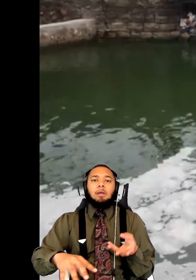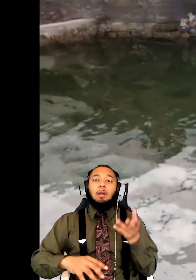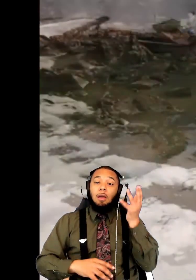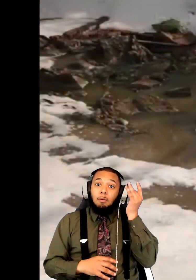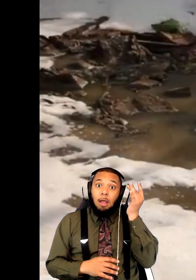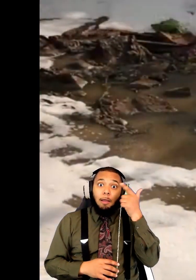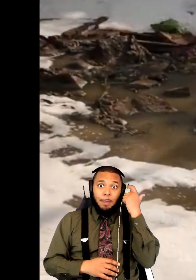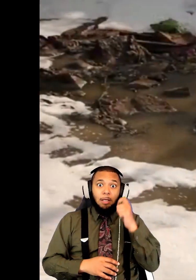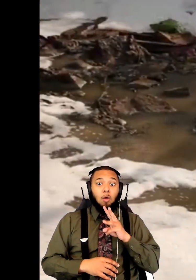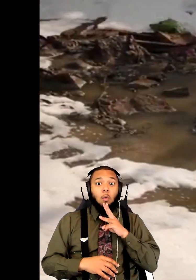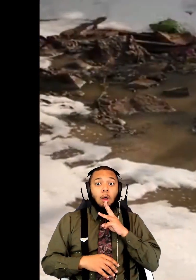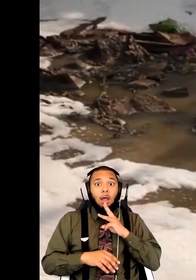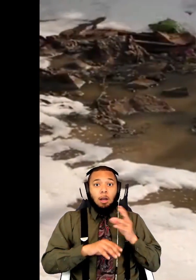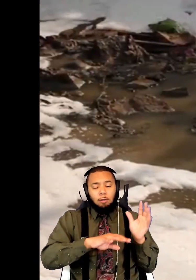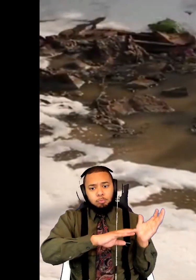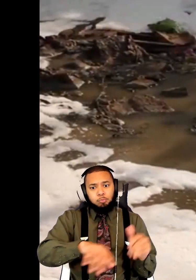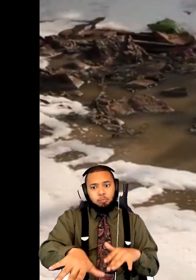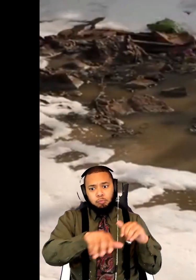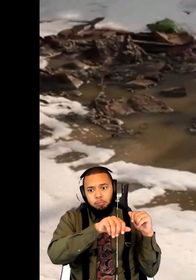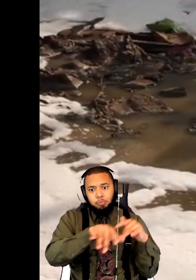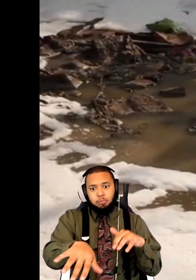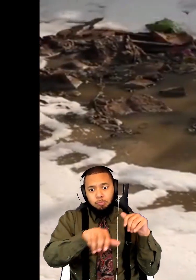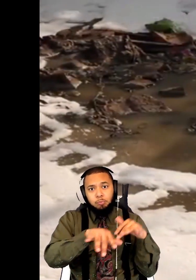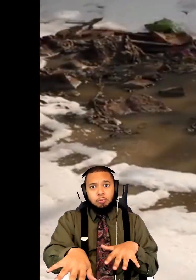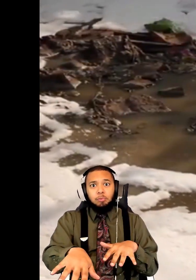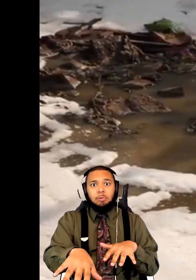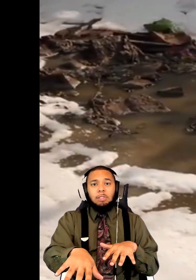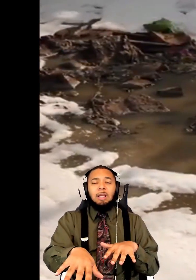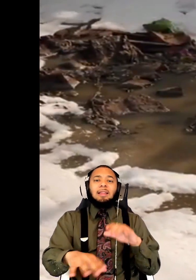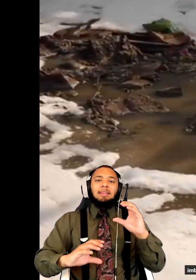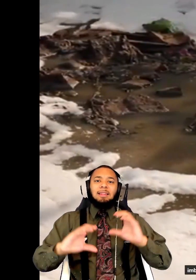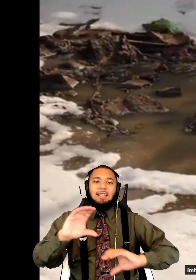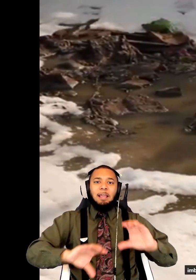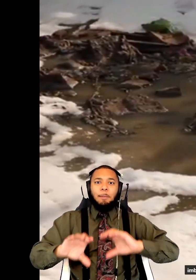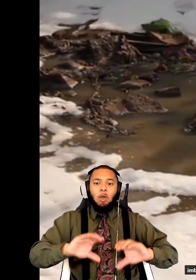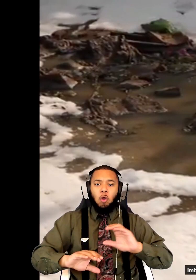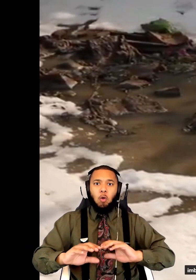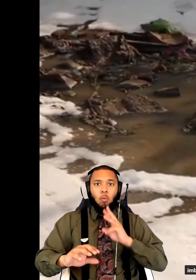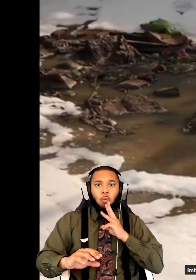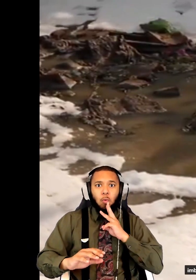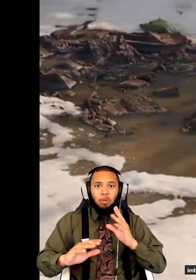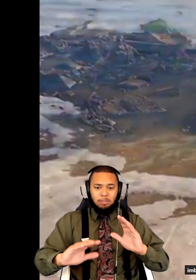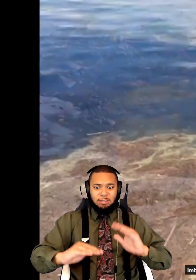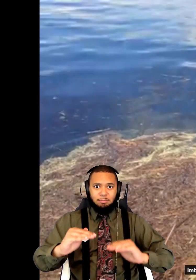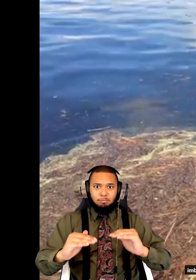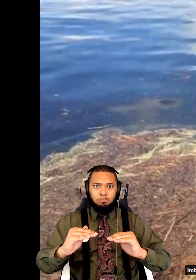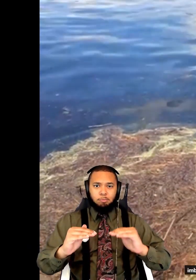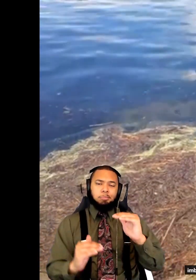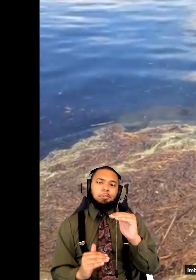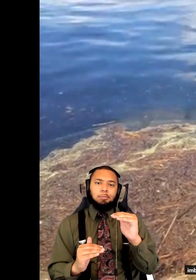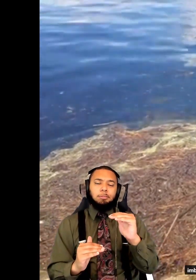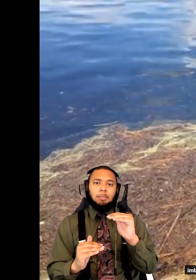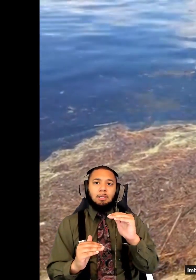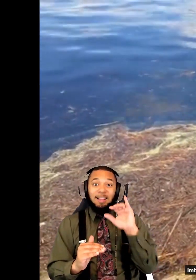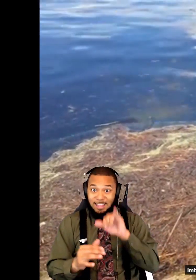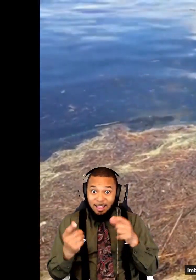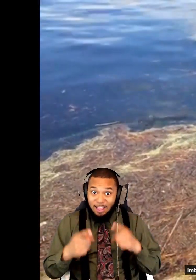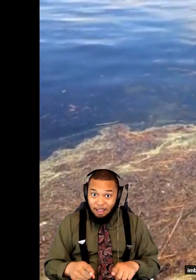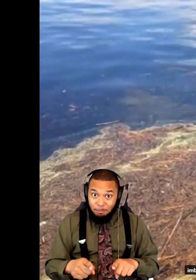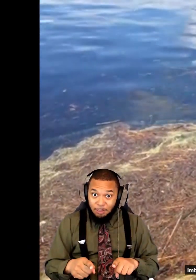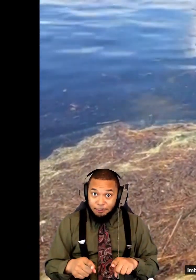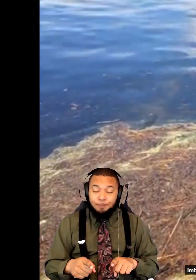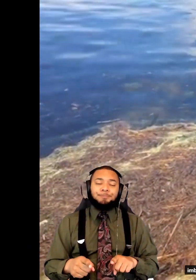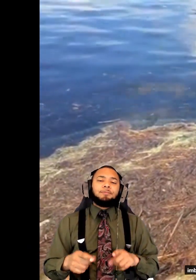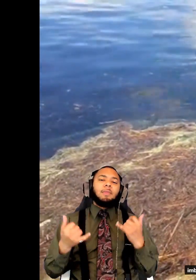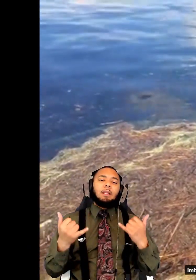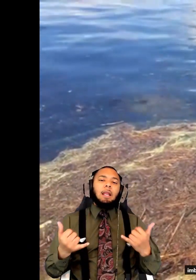when we release chemicals into the water supply, we get a chemical imbalance in the water. And when we get a chemical imbalance in the water, then